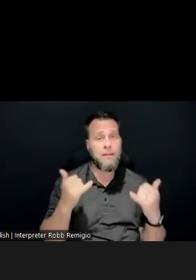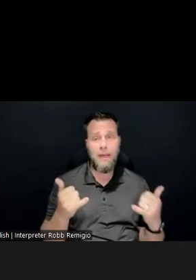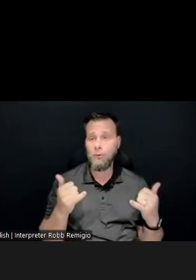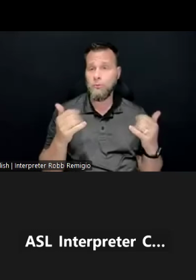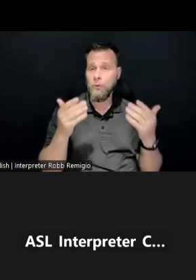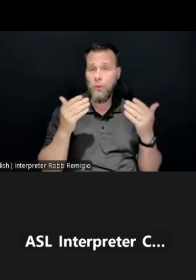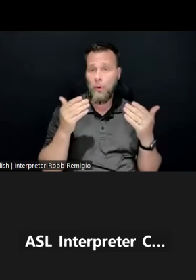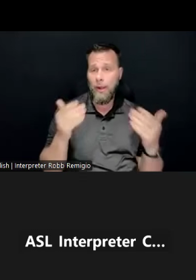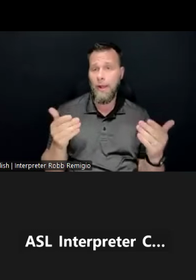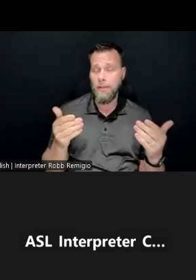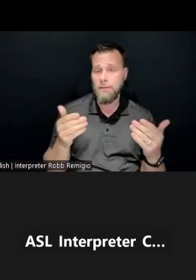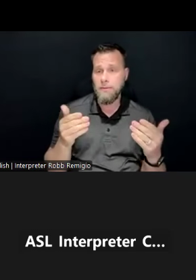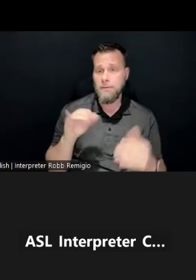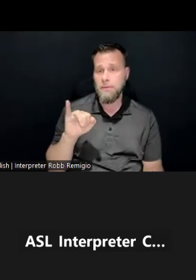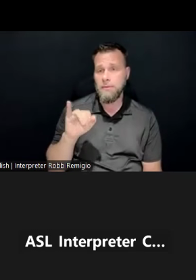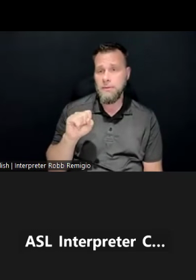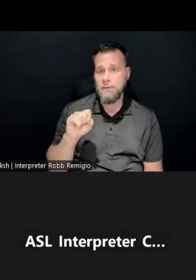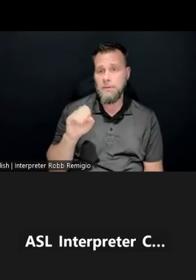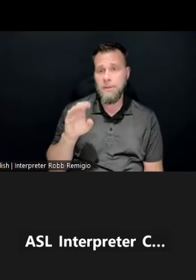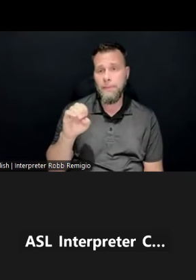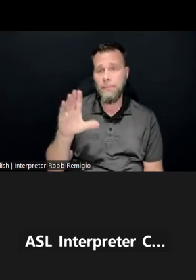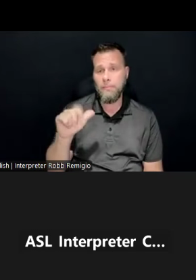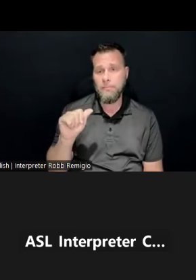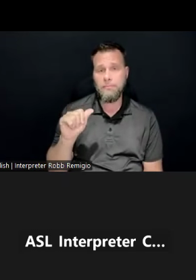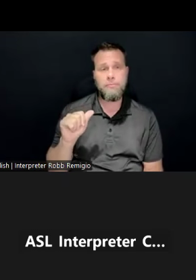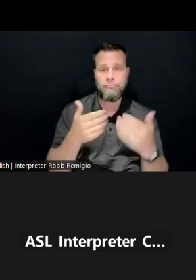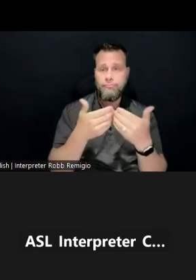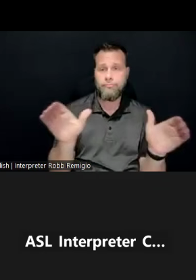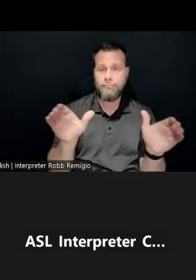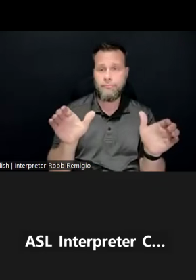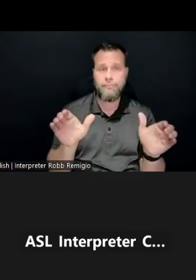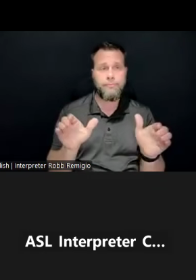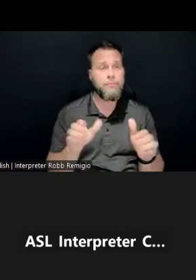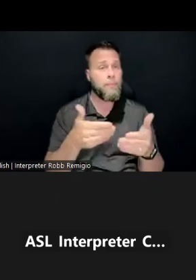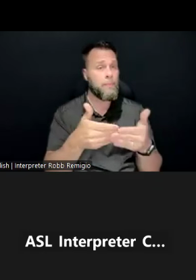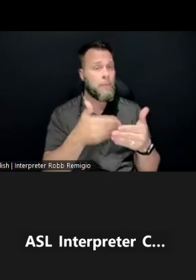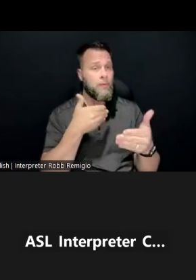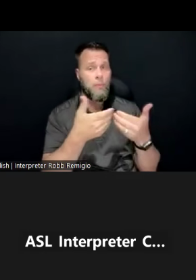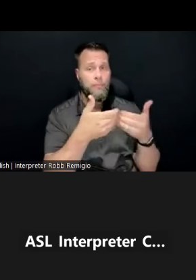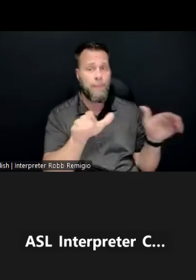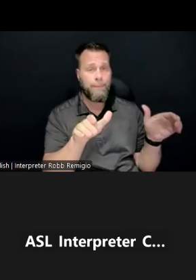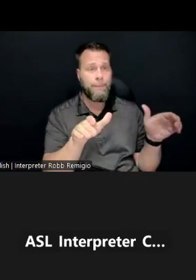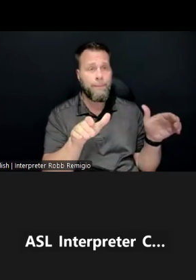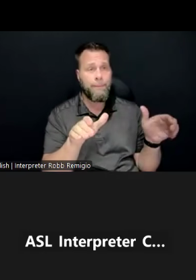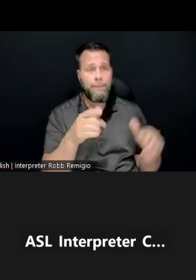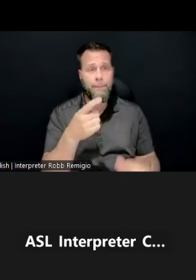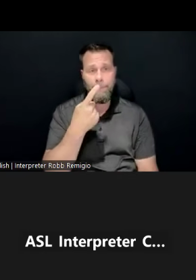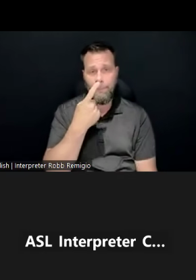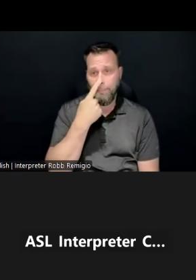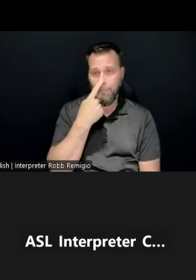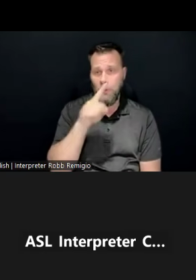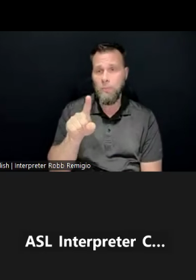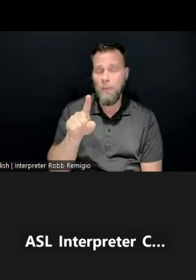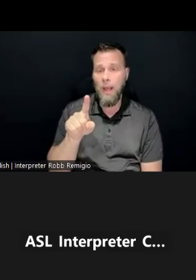light to Isabella to send us into breakouts. One quick thing before we go there. Can you please raise